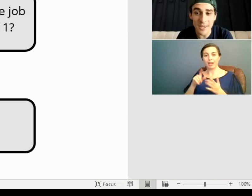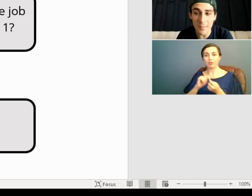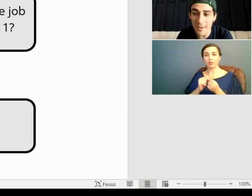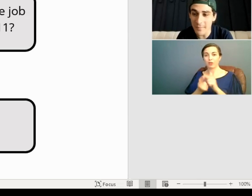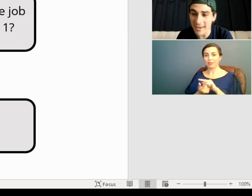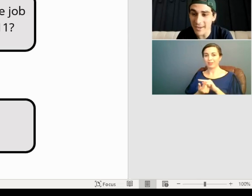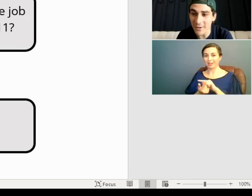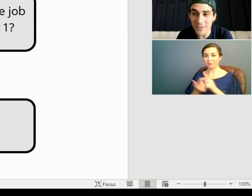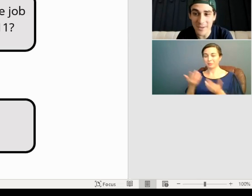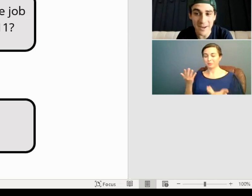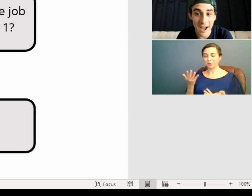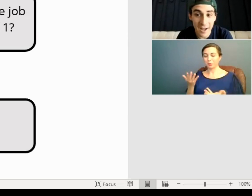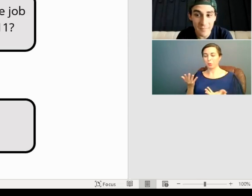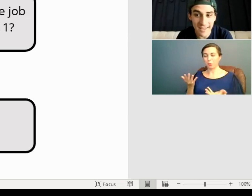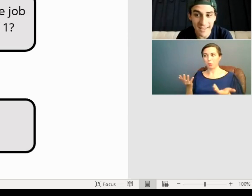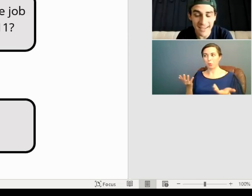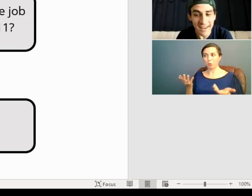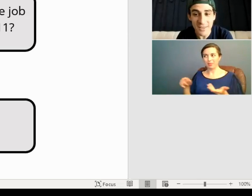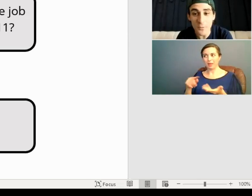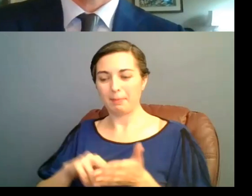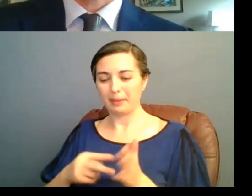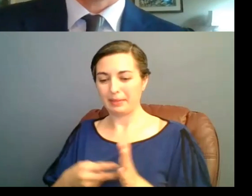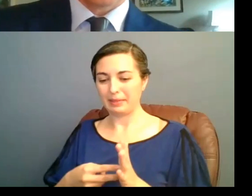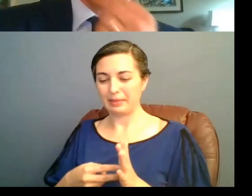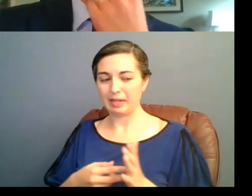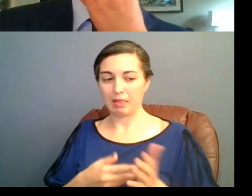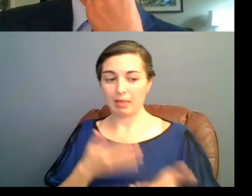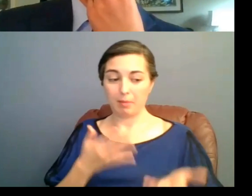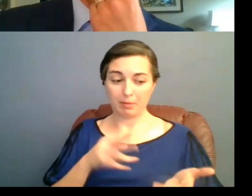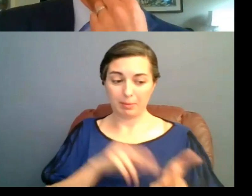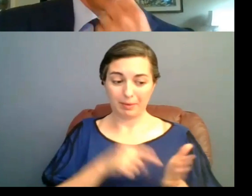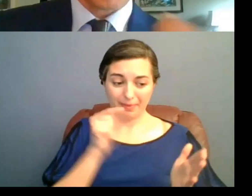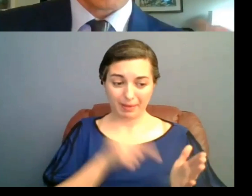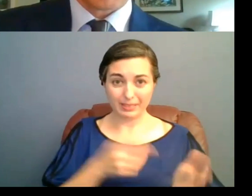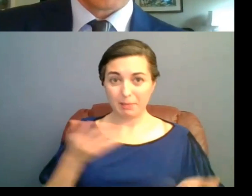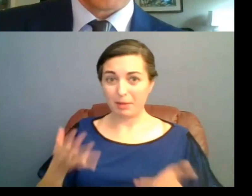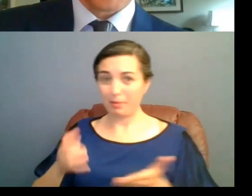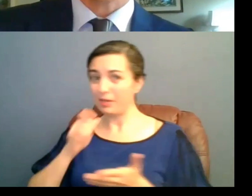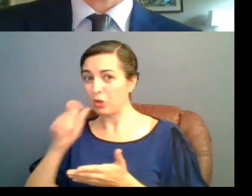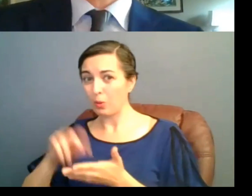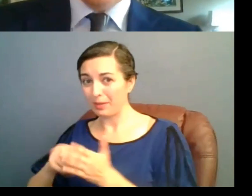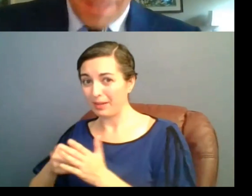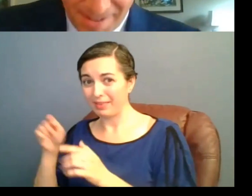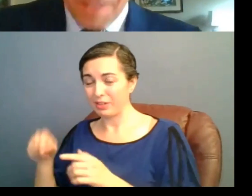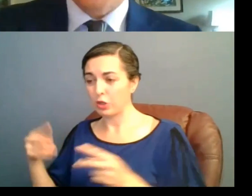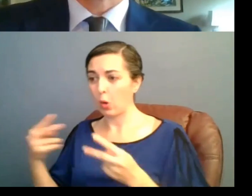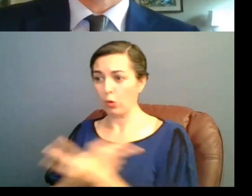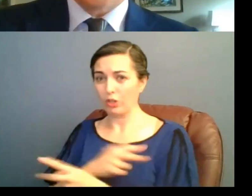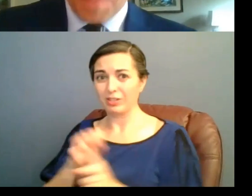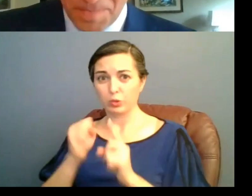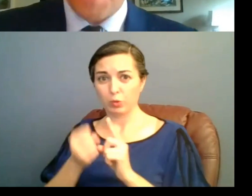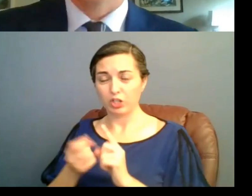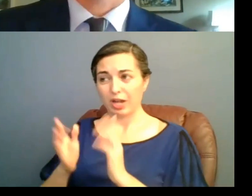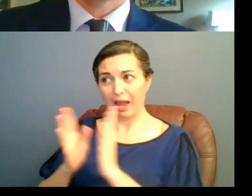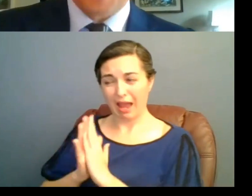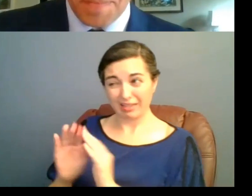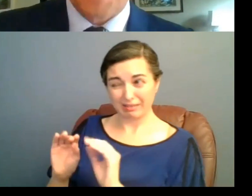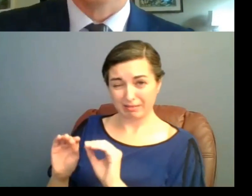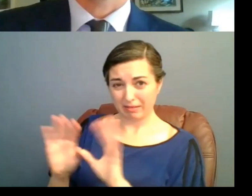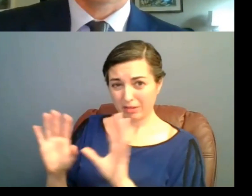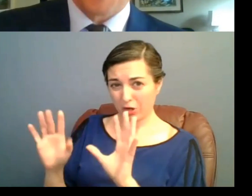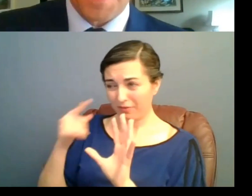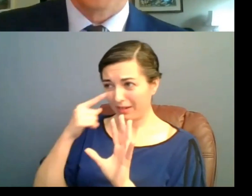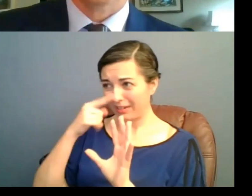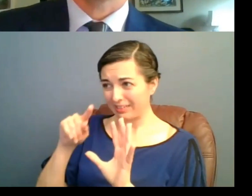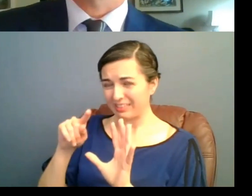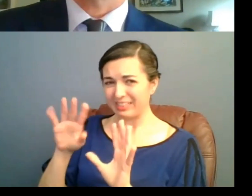translate what they might mean or what they might not mean. And in the worst case, you have to ask them to clarify. So like, which kind of